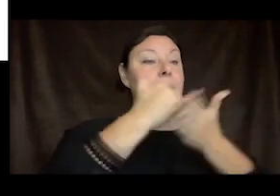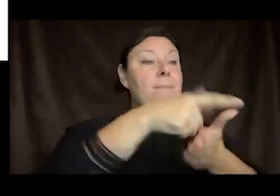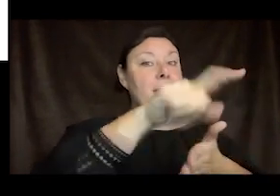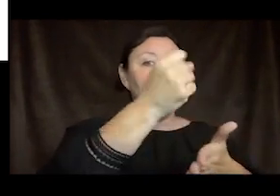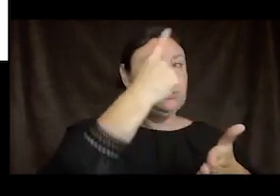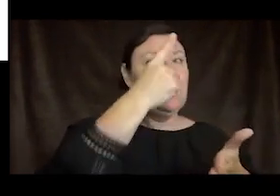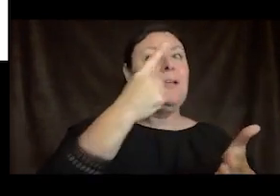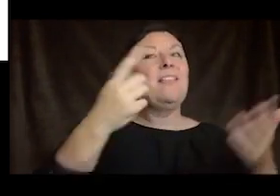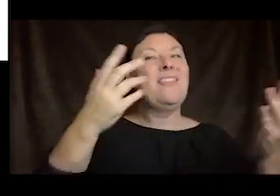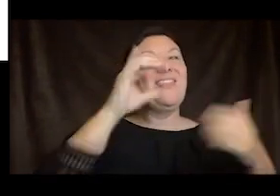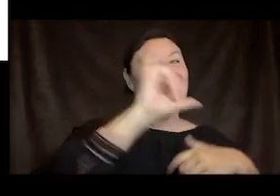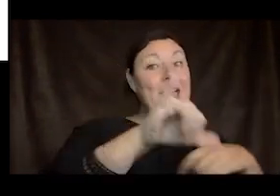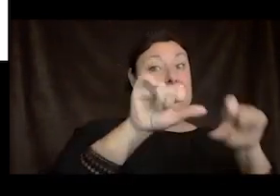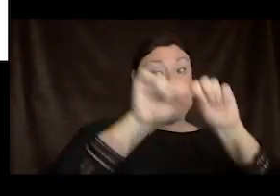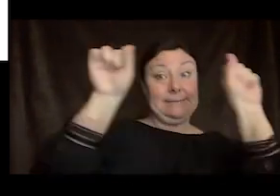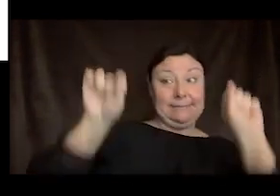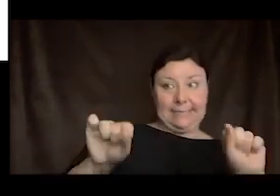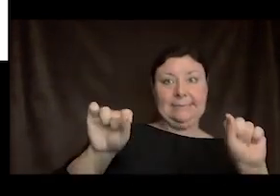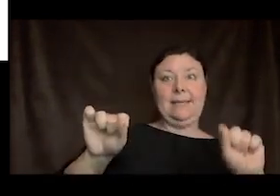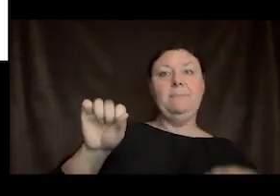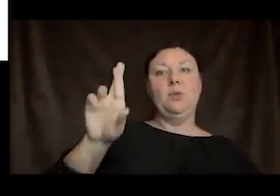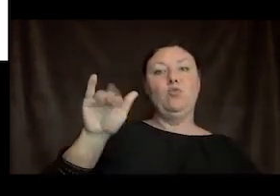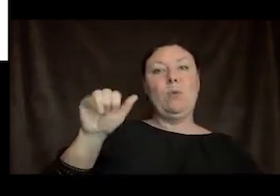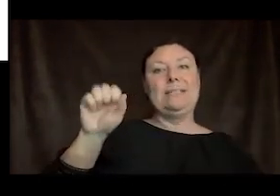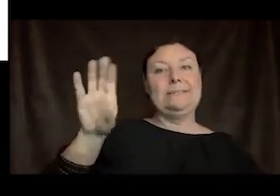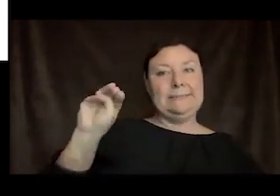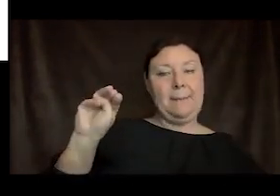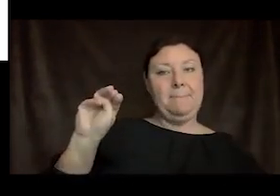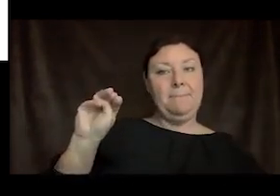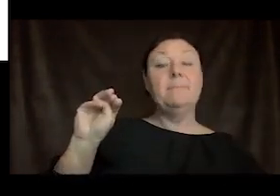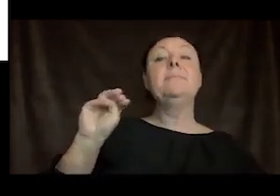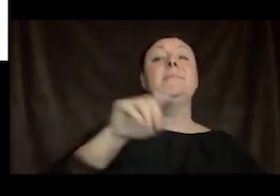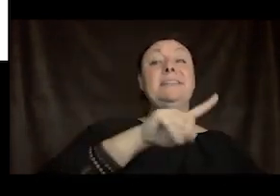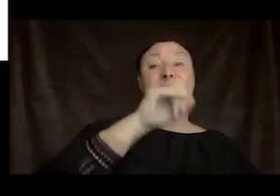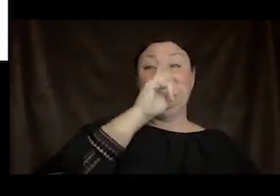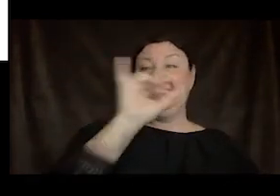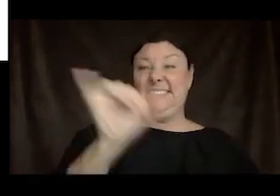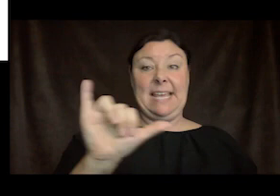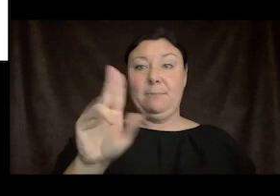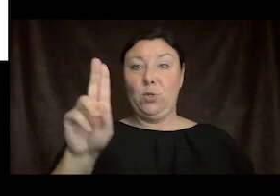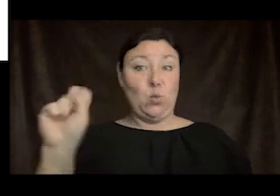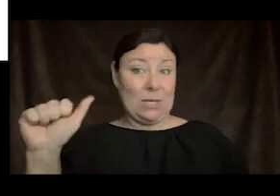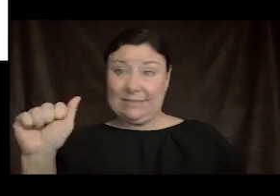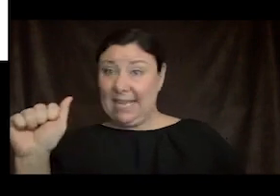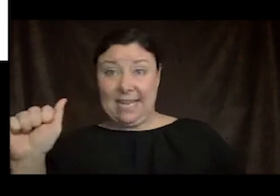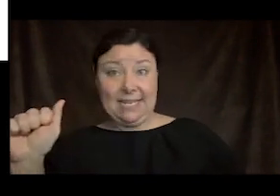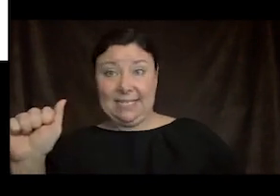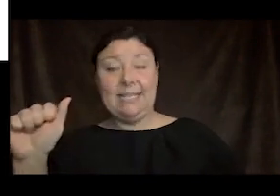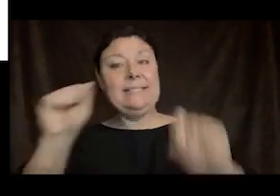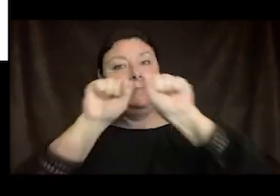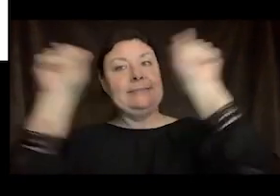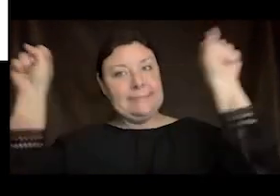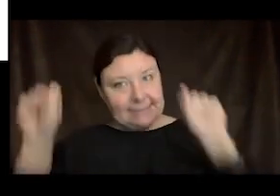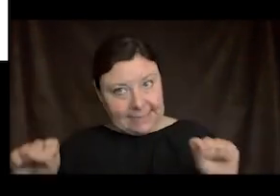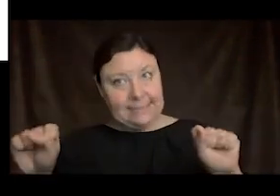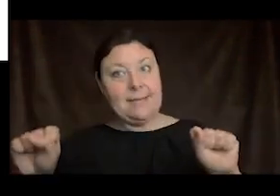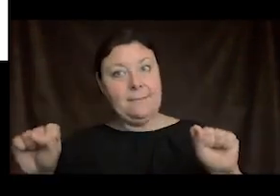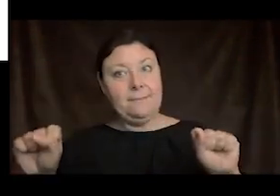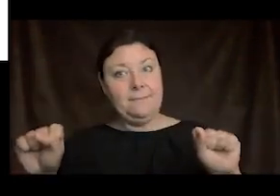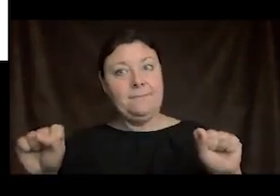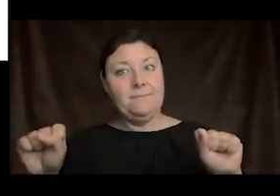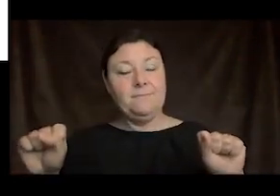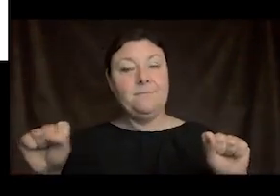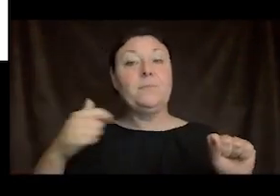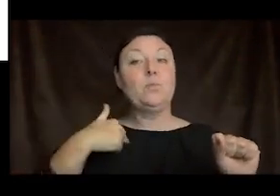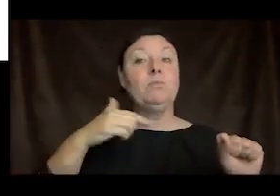that's what racism is like in the US. I have found that in every other